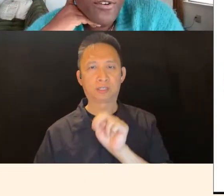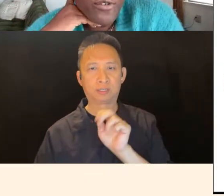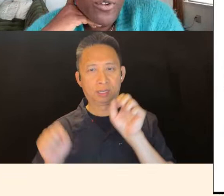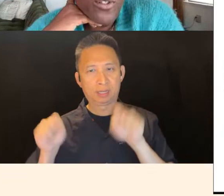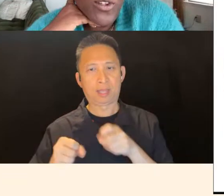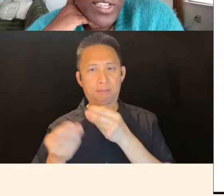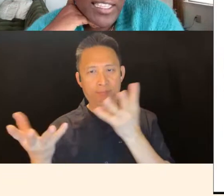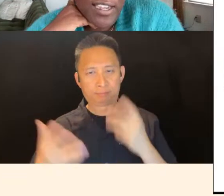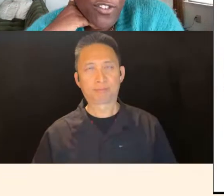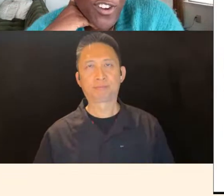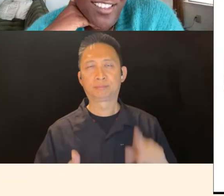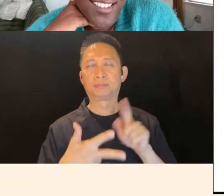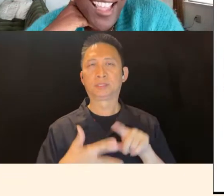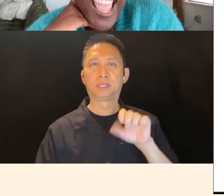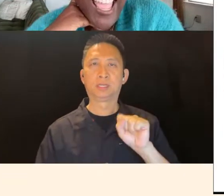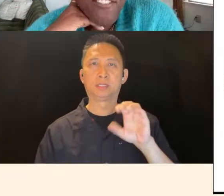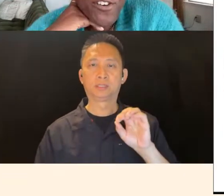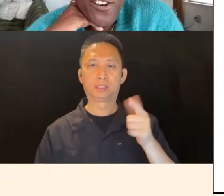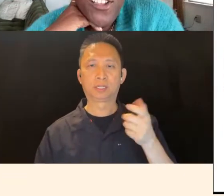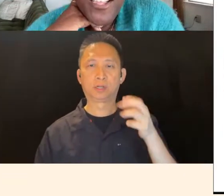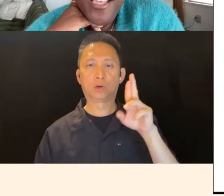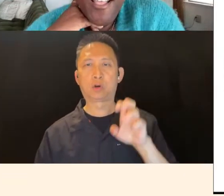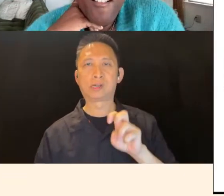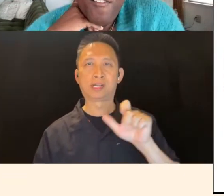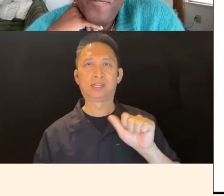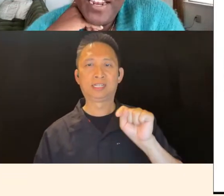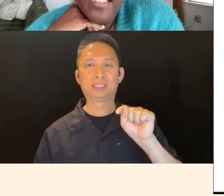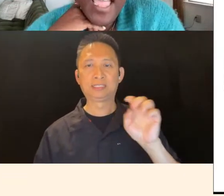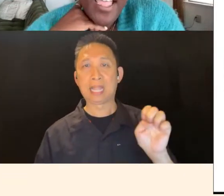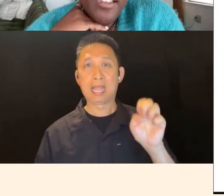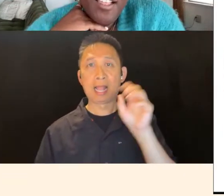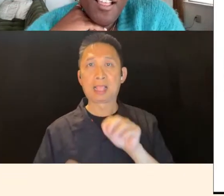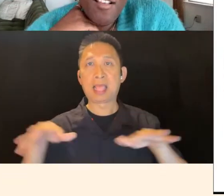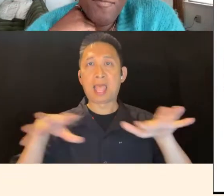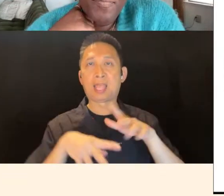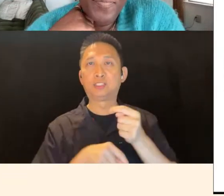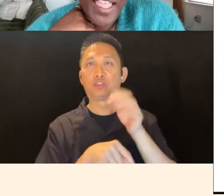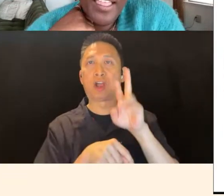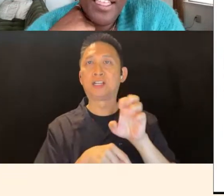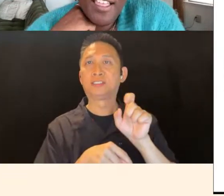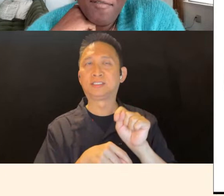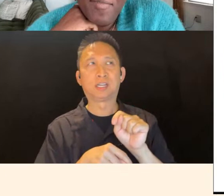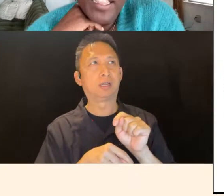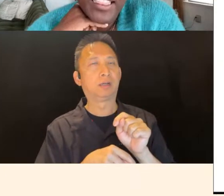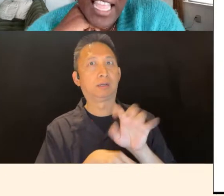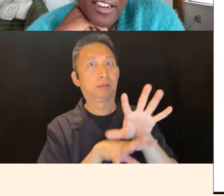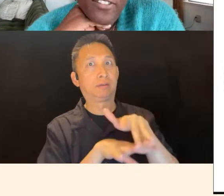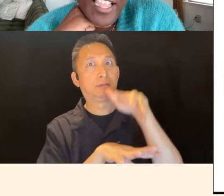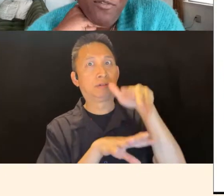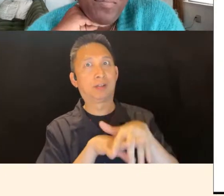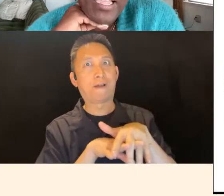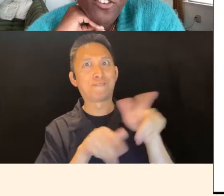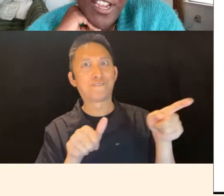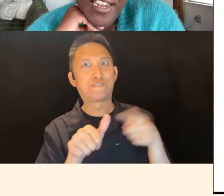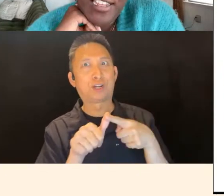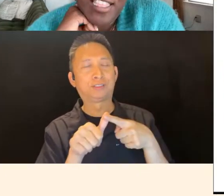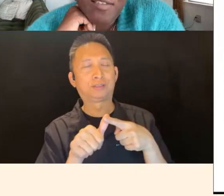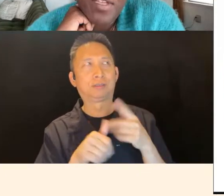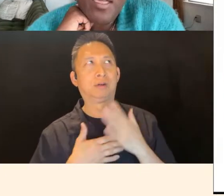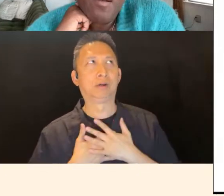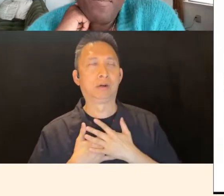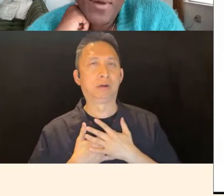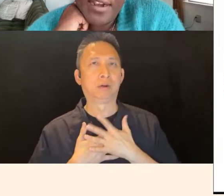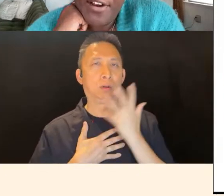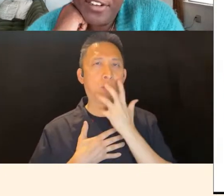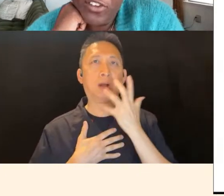our first Ohlone Land Trust ever, that has had a lot of land rematriated to